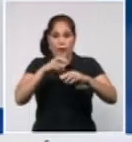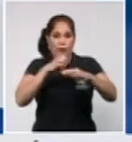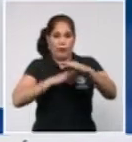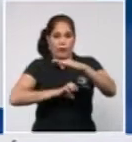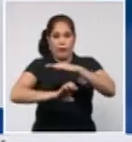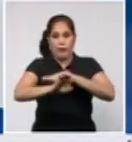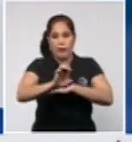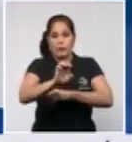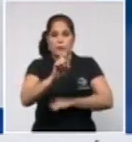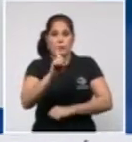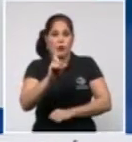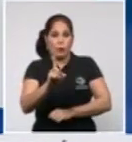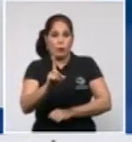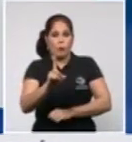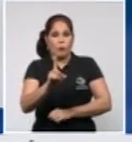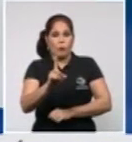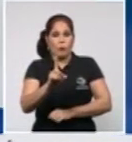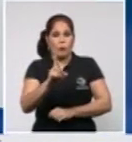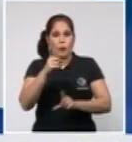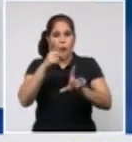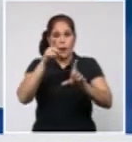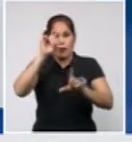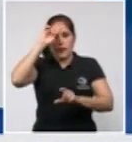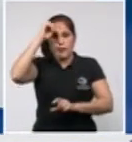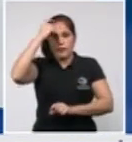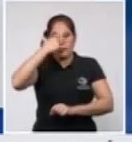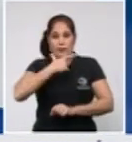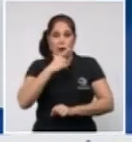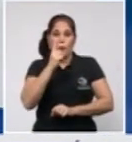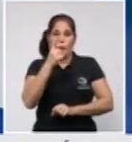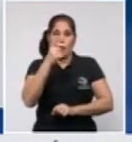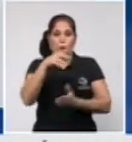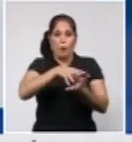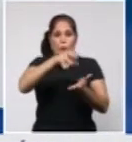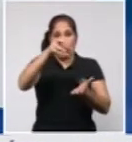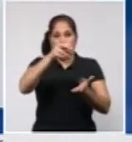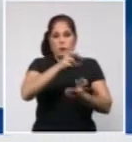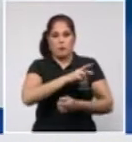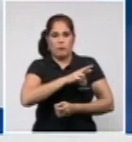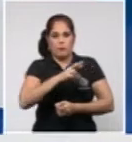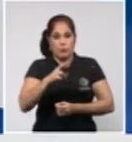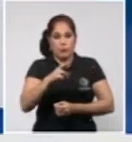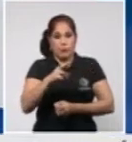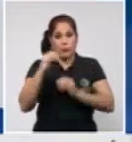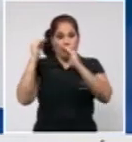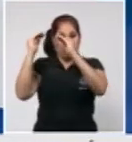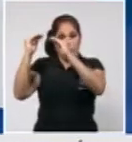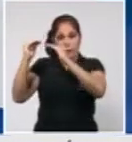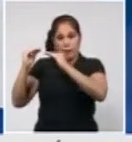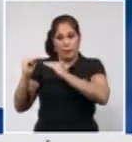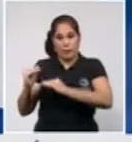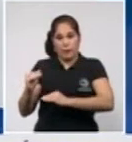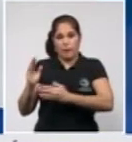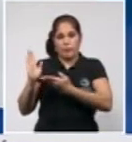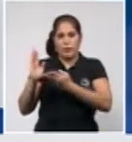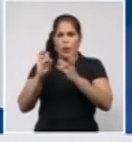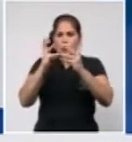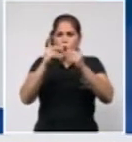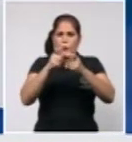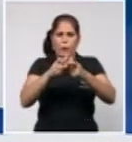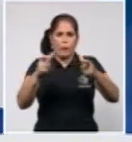1, and 1 case to Plaza de la Revolución. The case diagnosed in